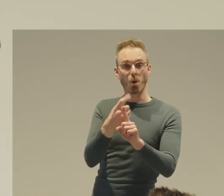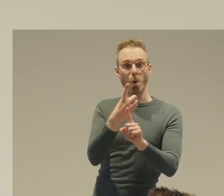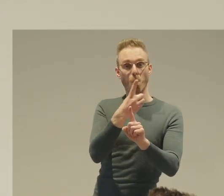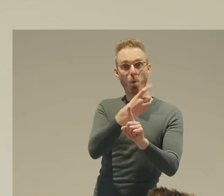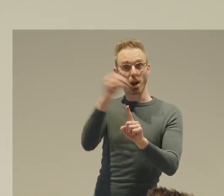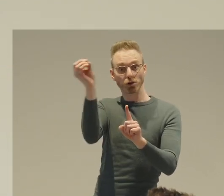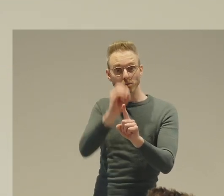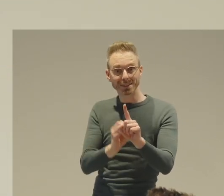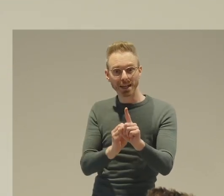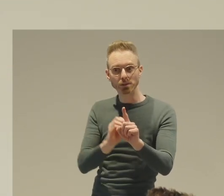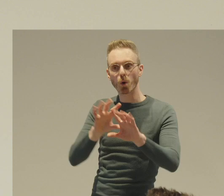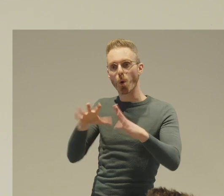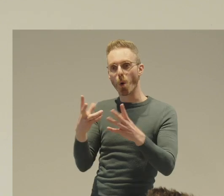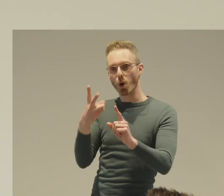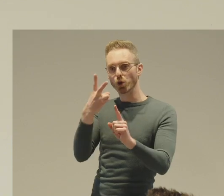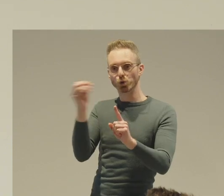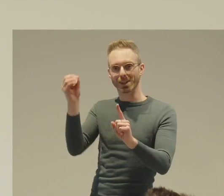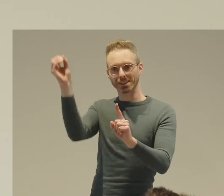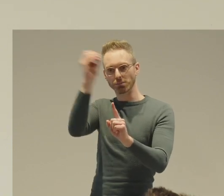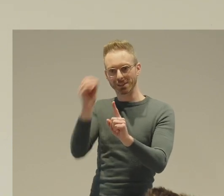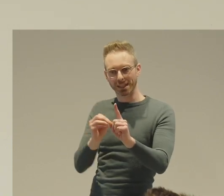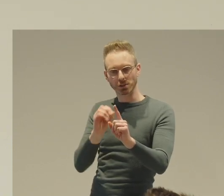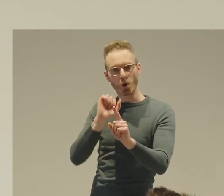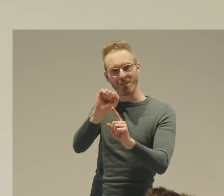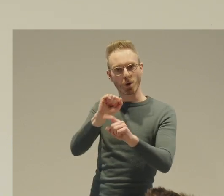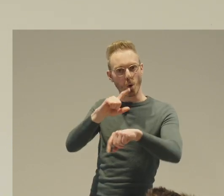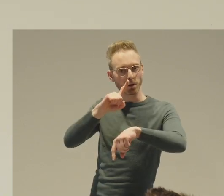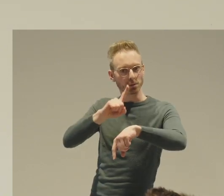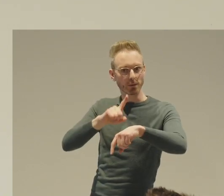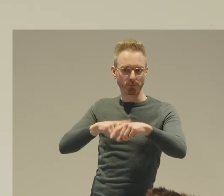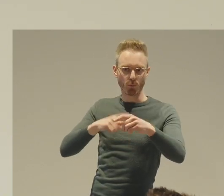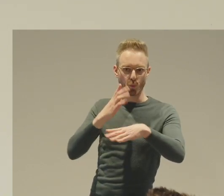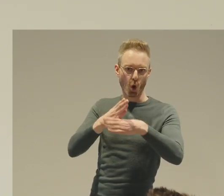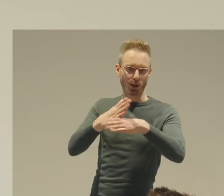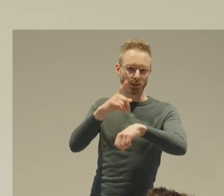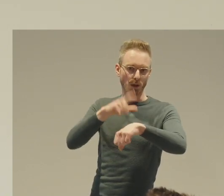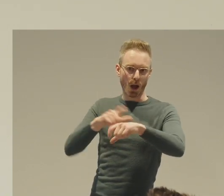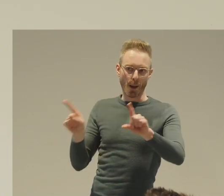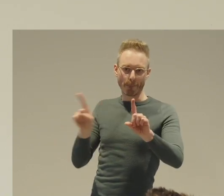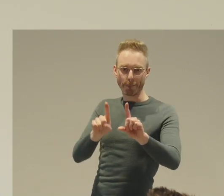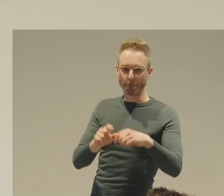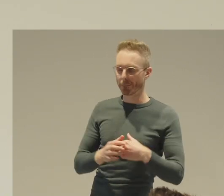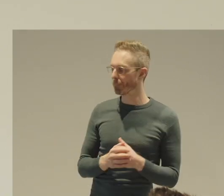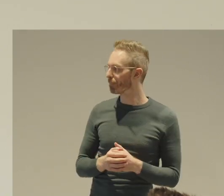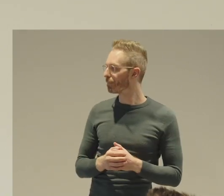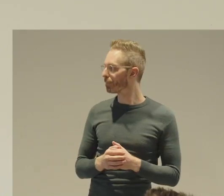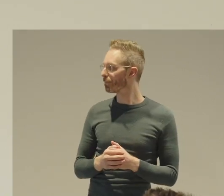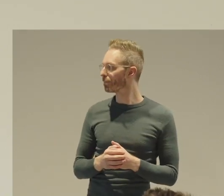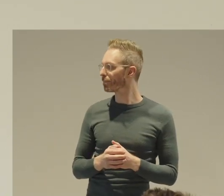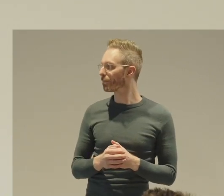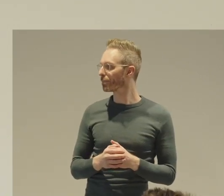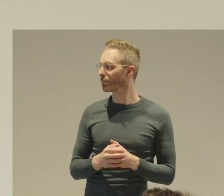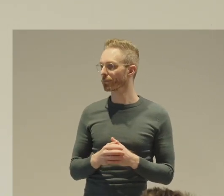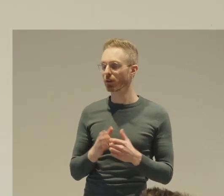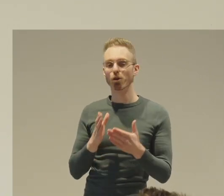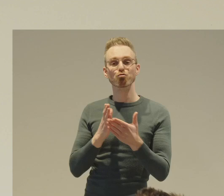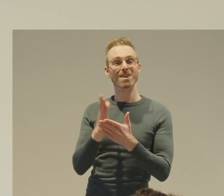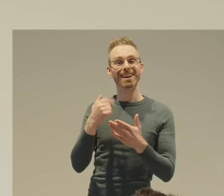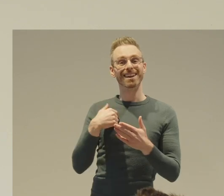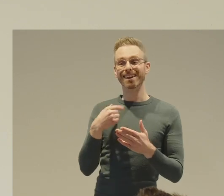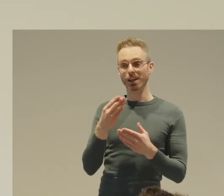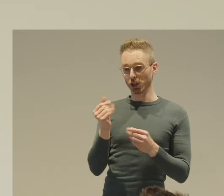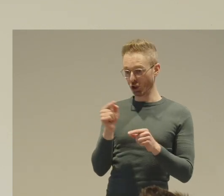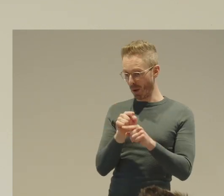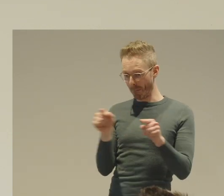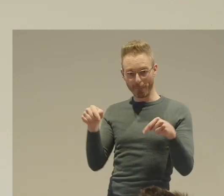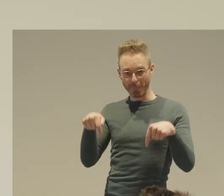of creative support is not job replacement, it's job enabling. As Charlene said, we would not be standing up on the stage without Heather supporting. Heather